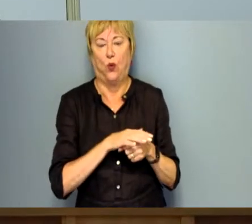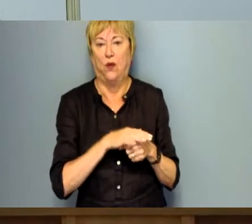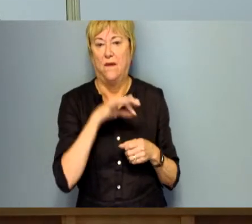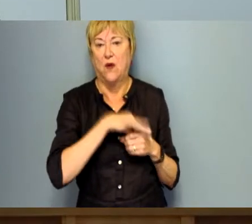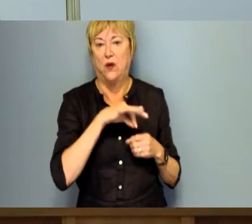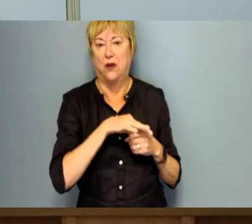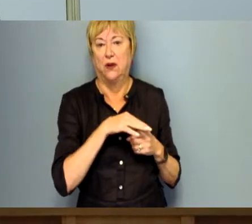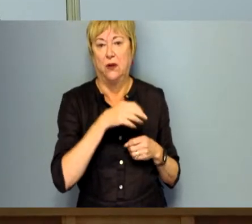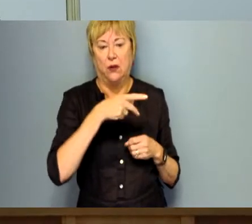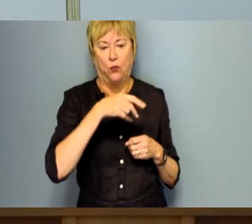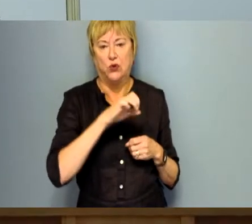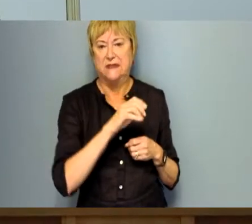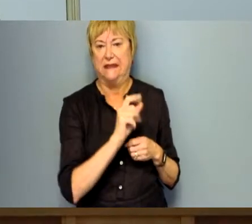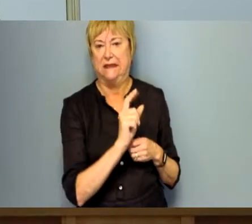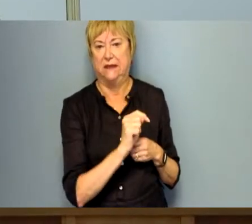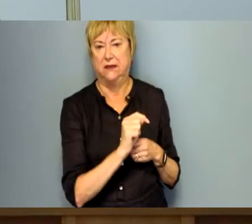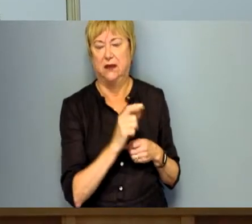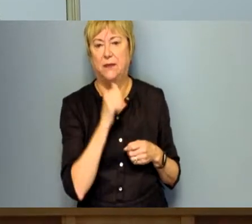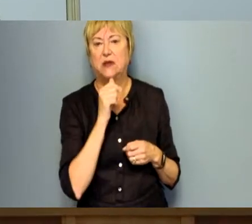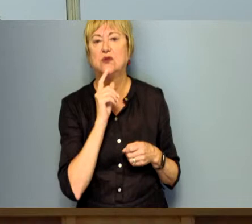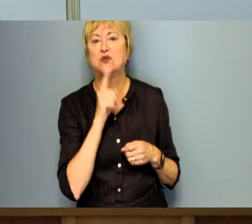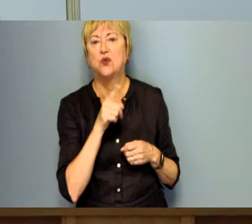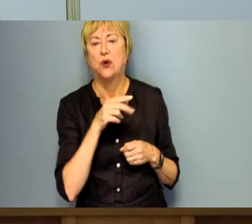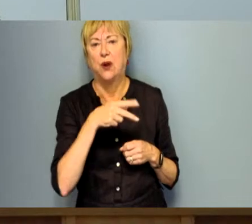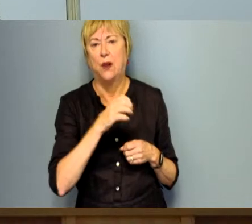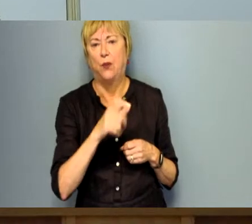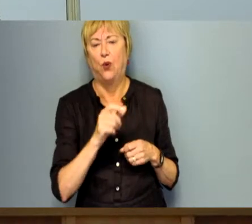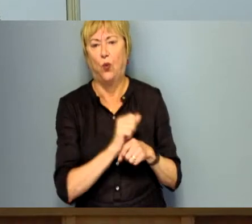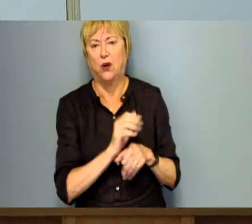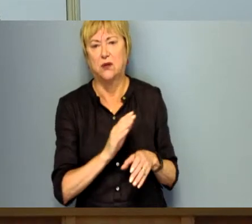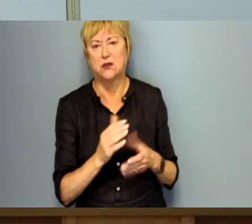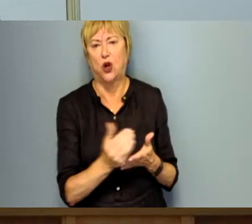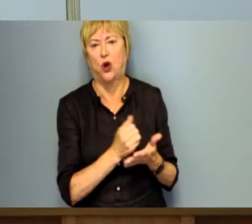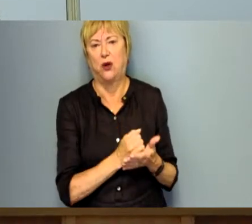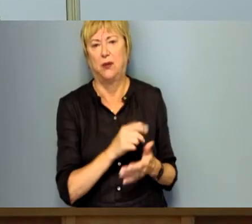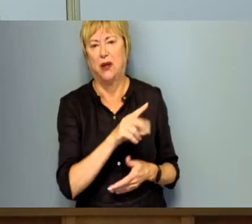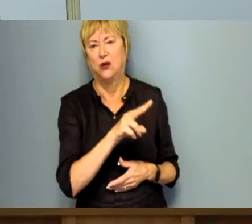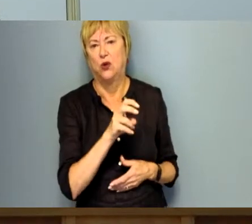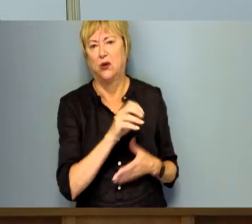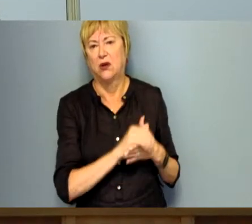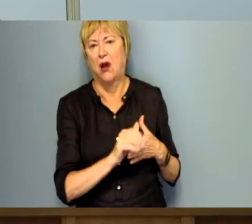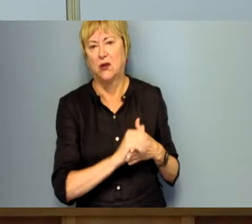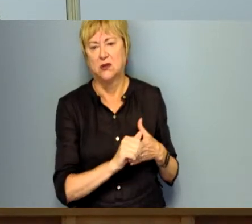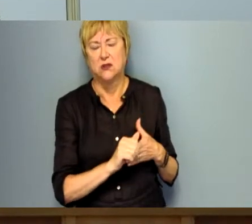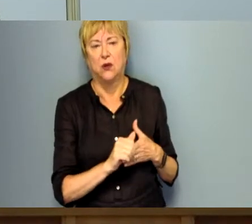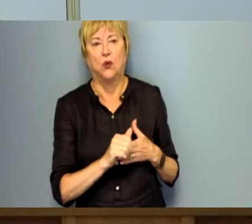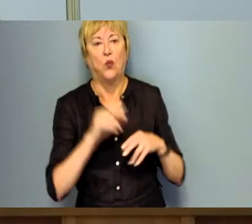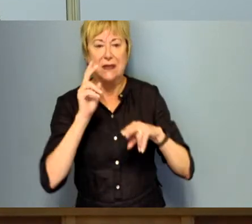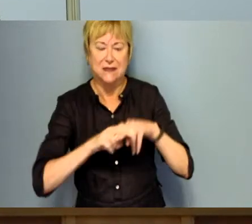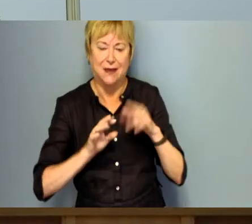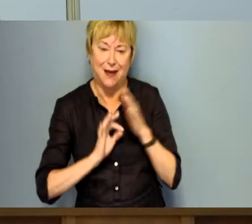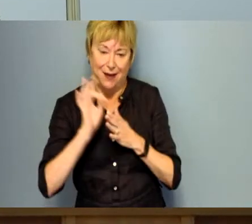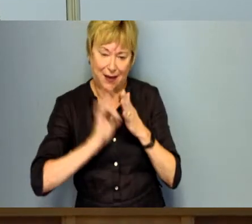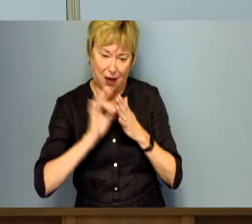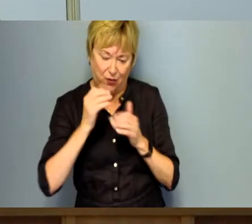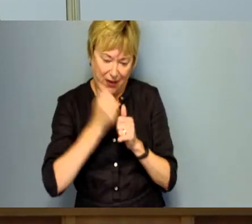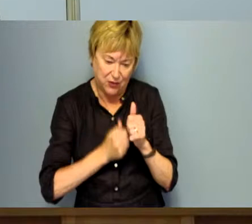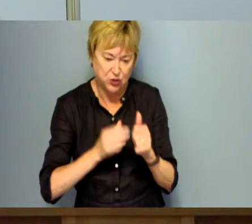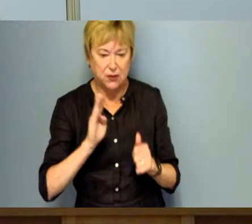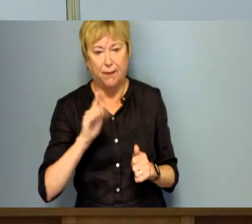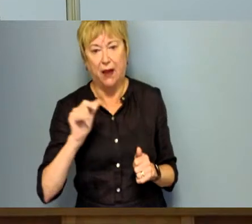sure the poll workers who are making about $200 a day would want to sit there and count every single ballot that comes